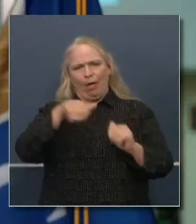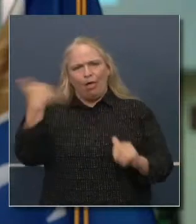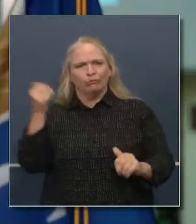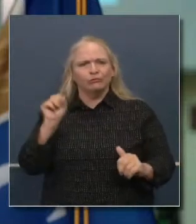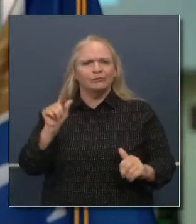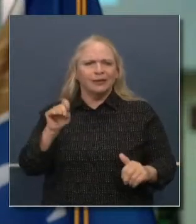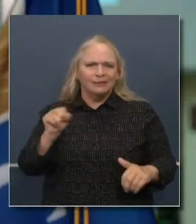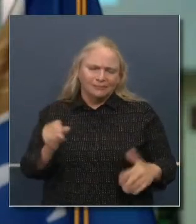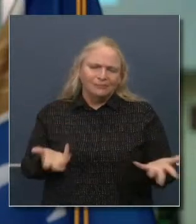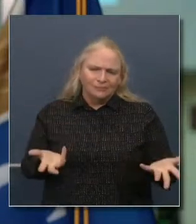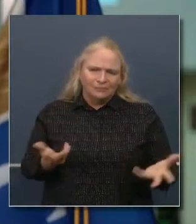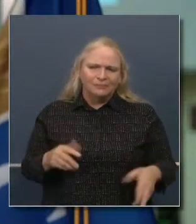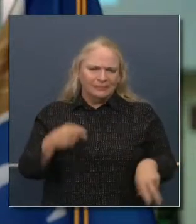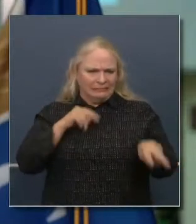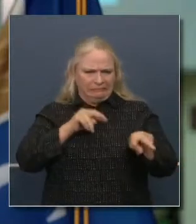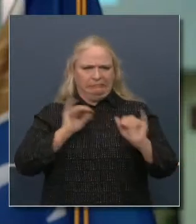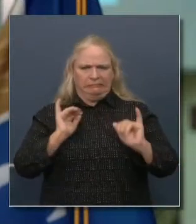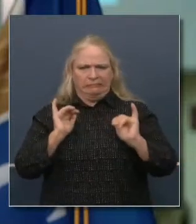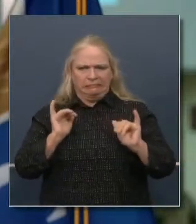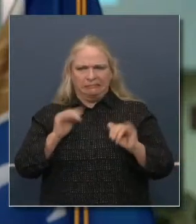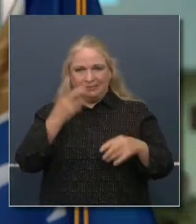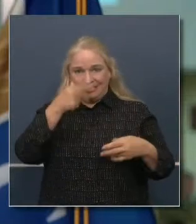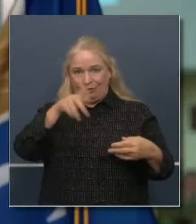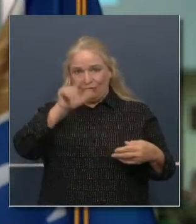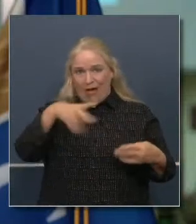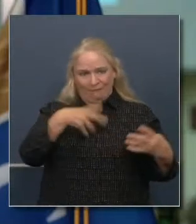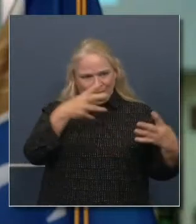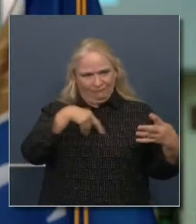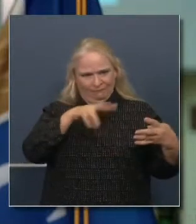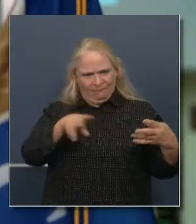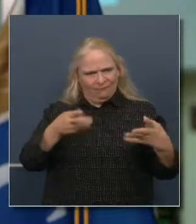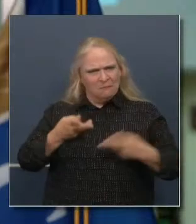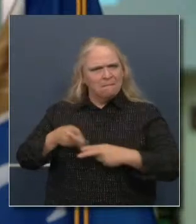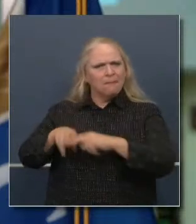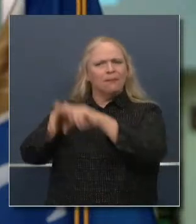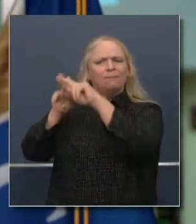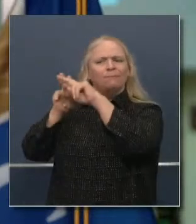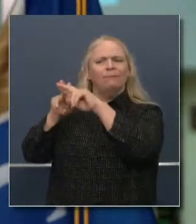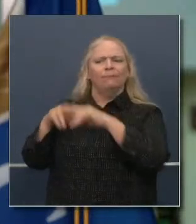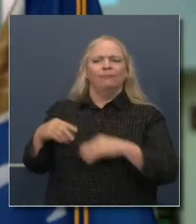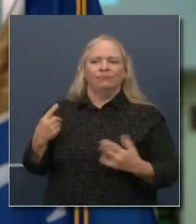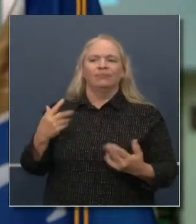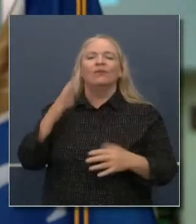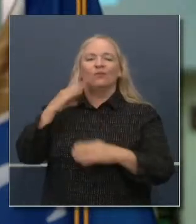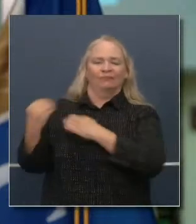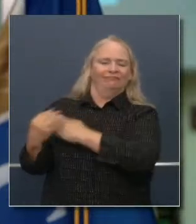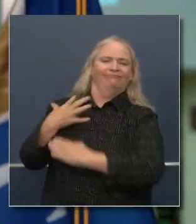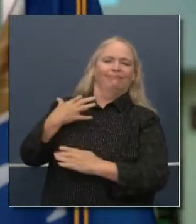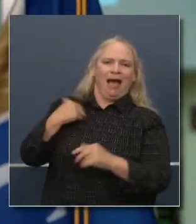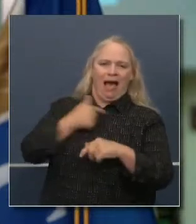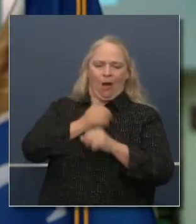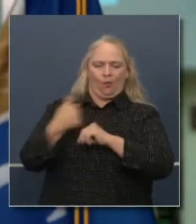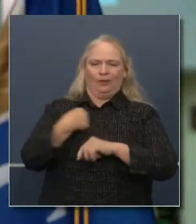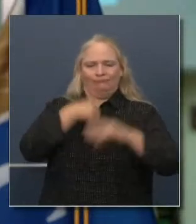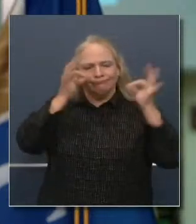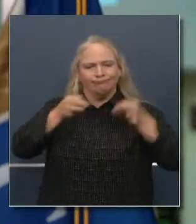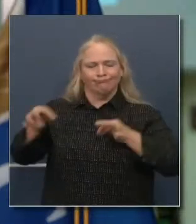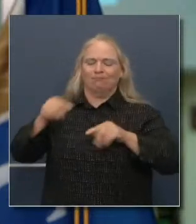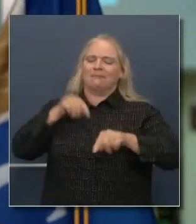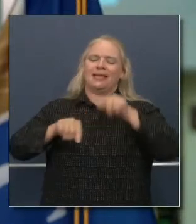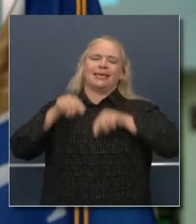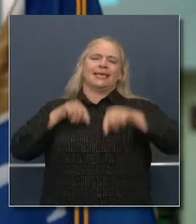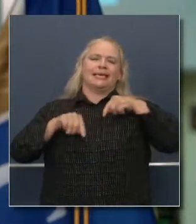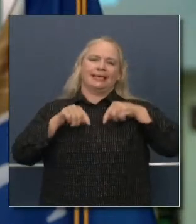concern before they invariably become headlines. As a consequence of increase in positivity rate,